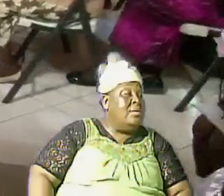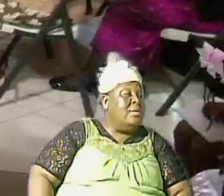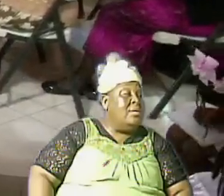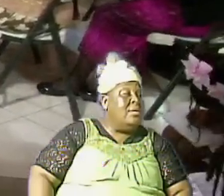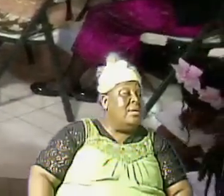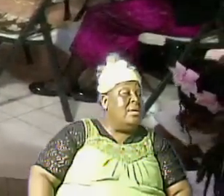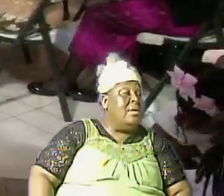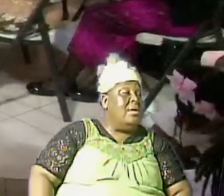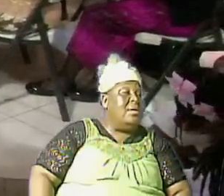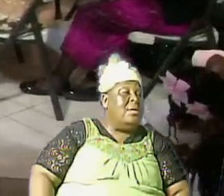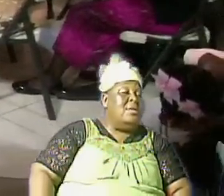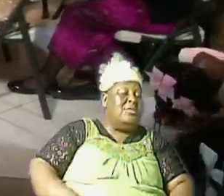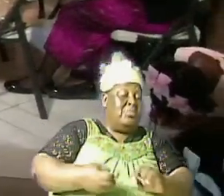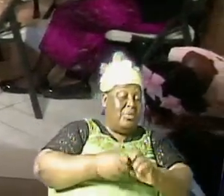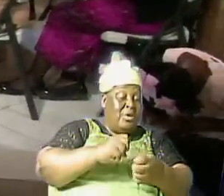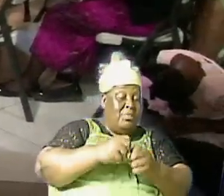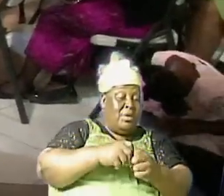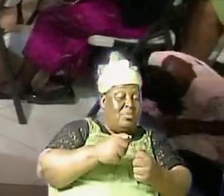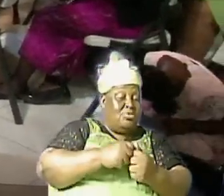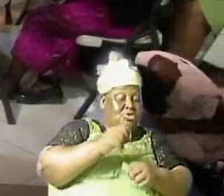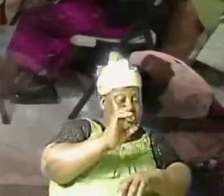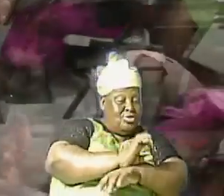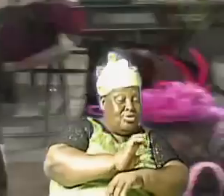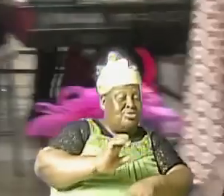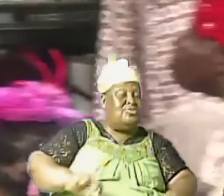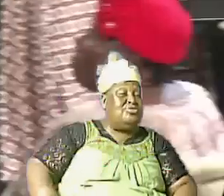And that's the problem with the church.